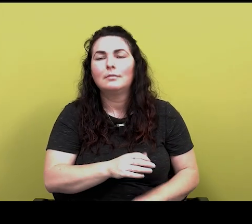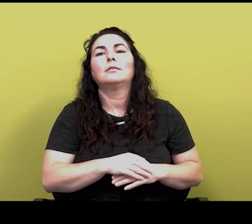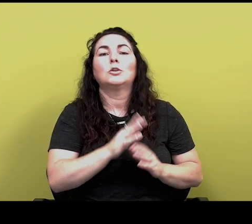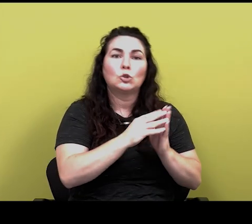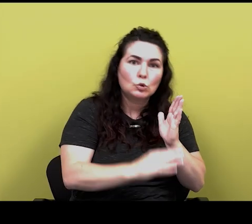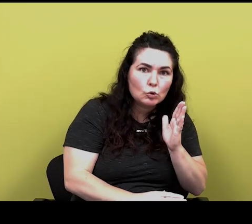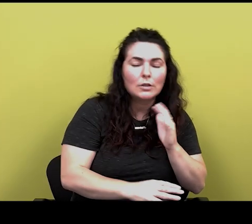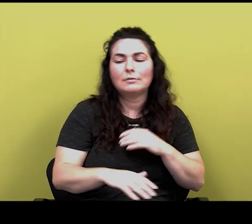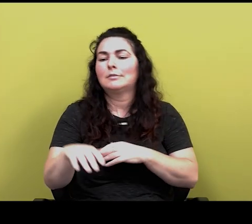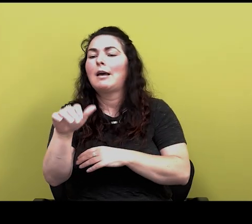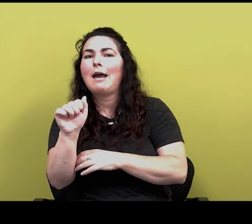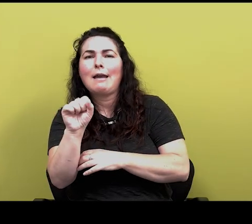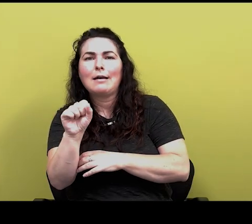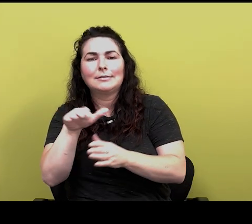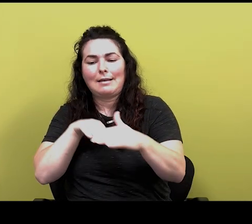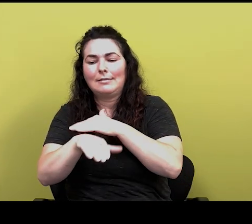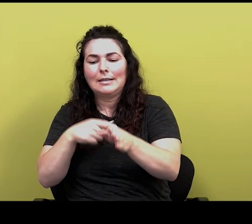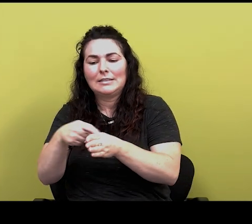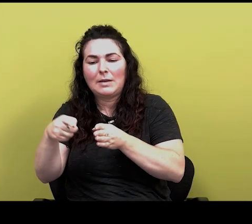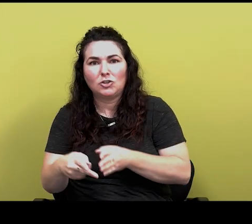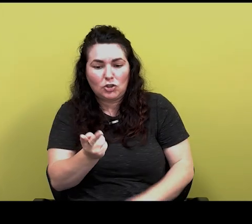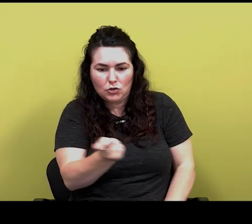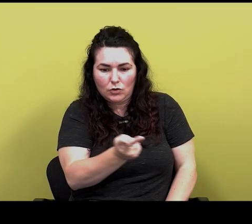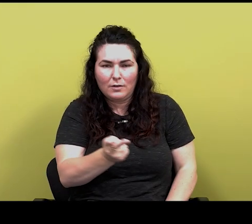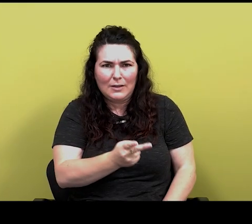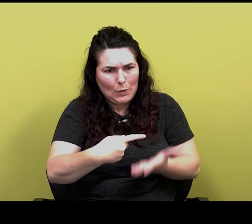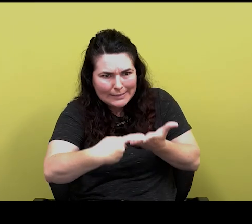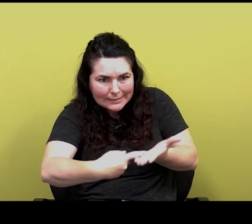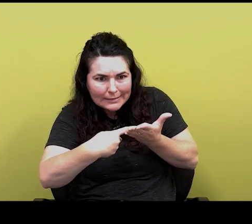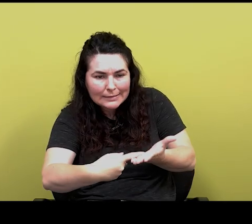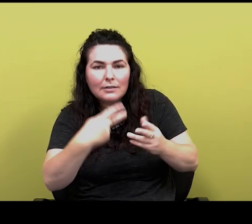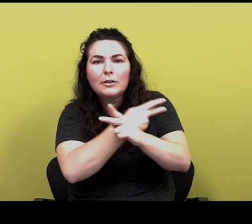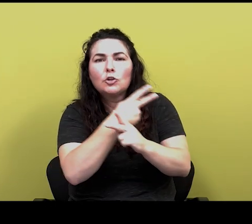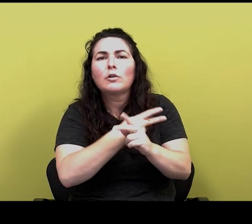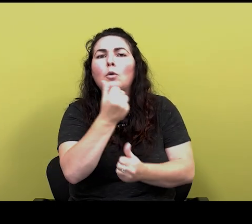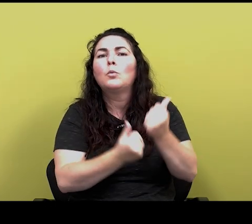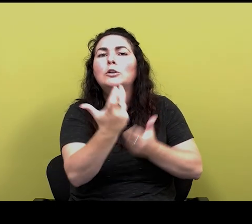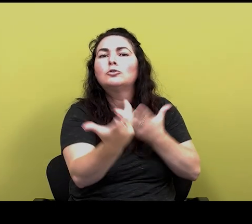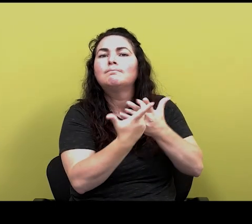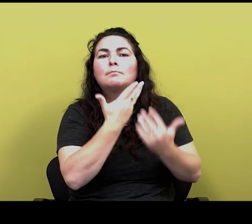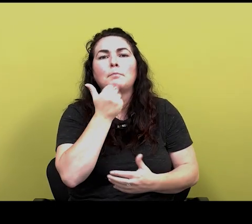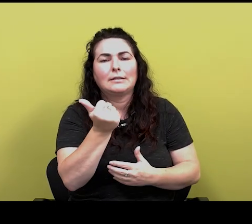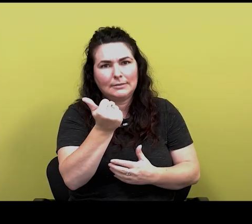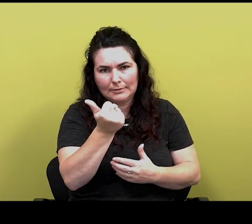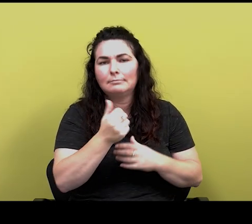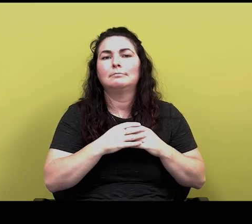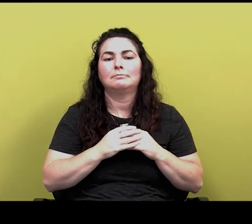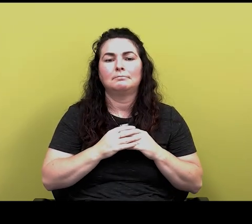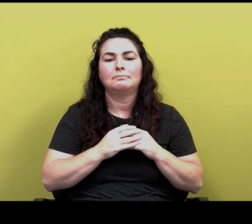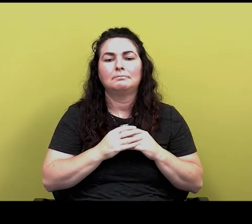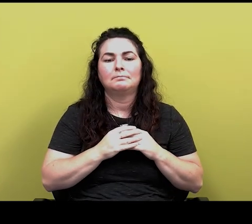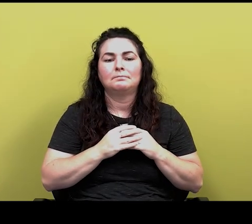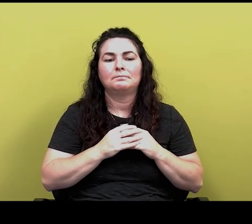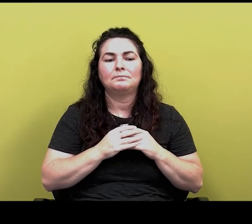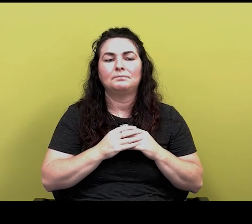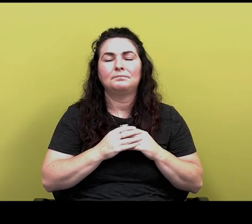specialists can have in more detail to discuss which accommodations would be appropriate to transition from high school to college, and which accommodations may need